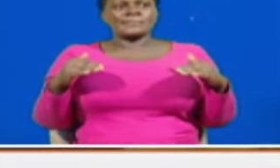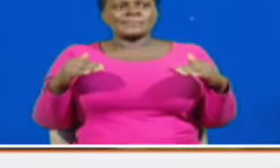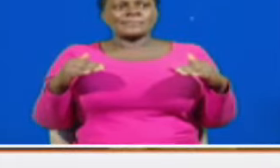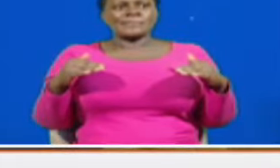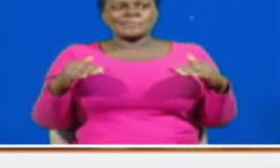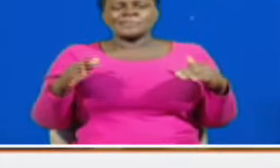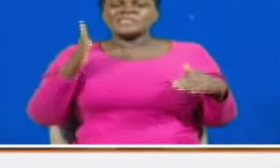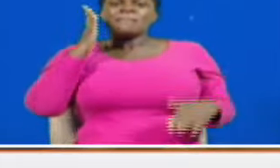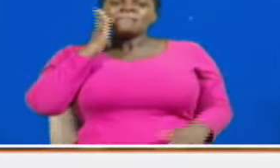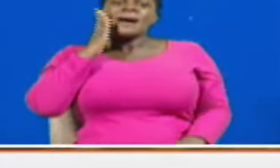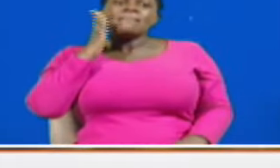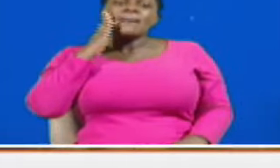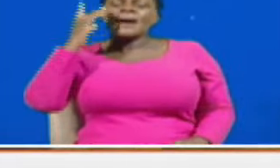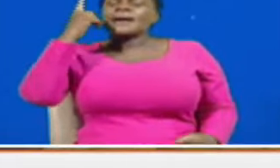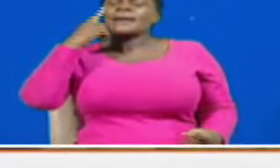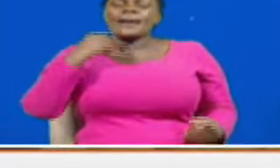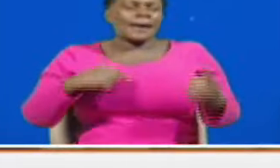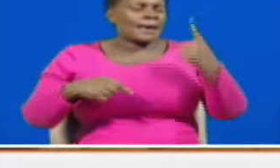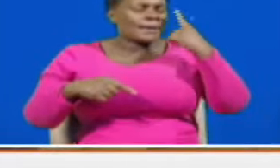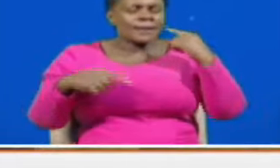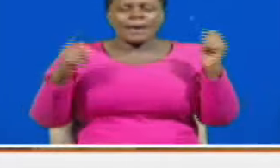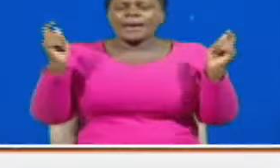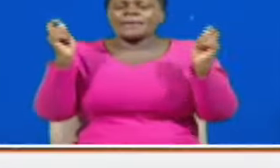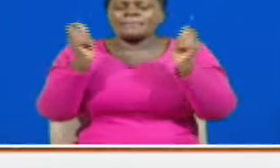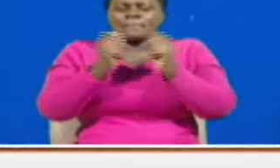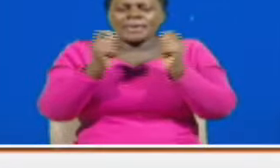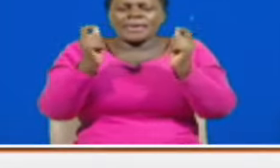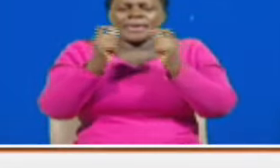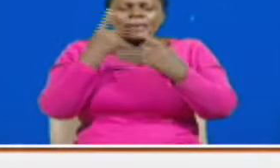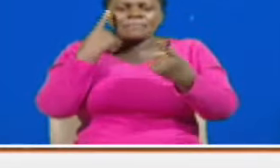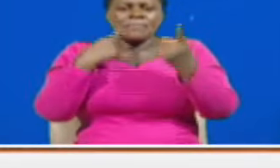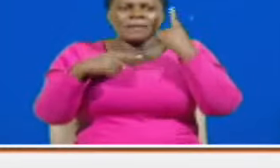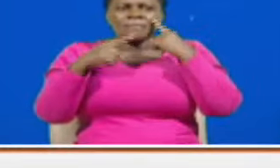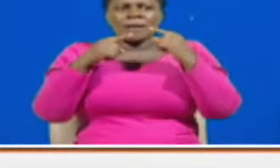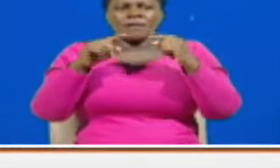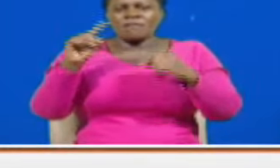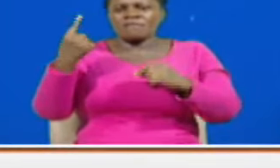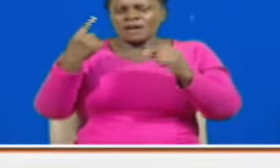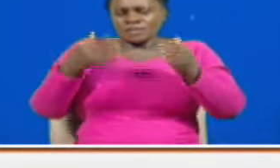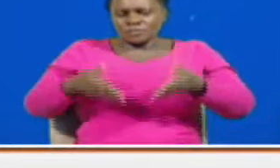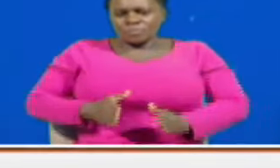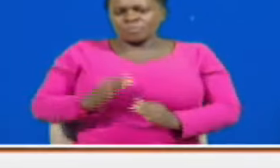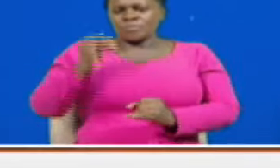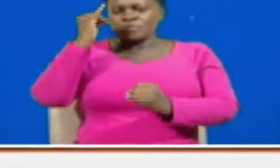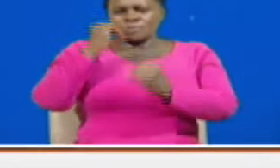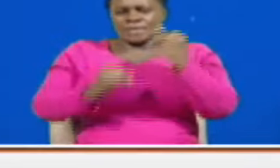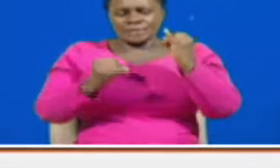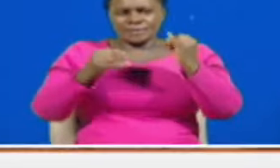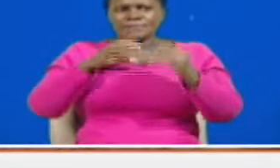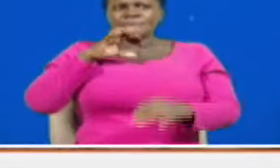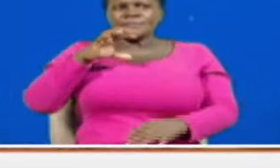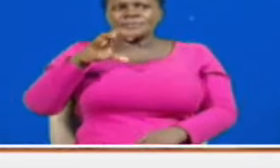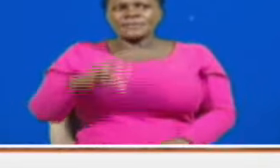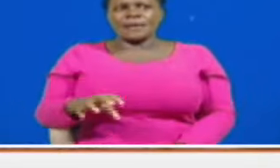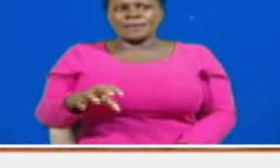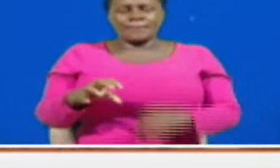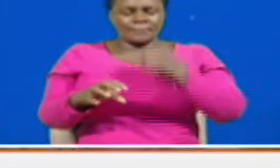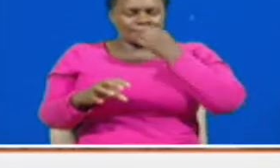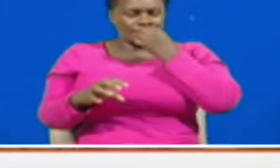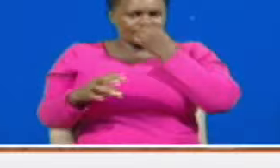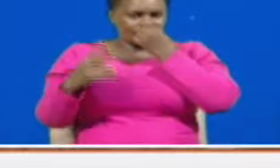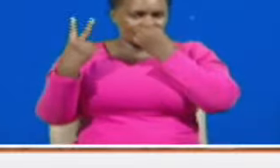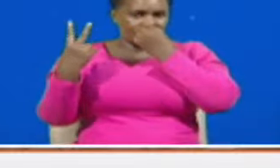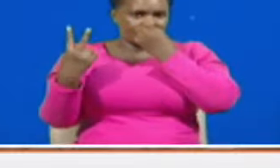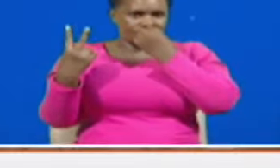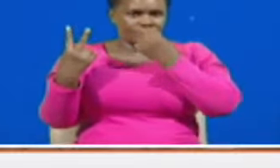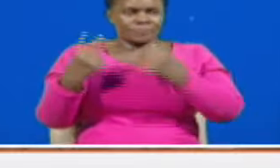A mother's cry in pain. Selina Kemunto mourning the death of her firstborn and lastborn sons, Godfrey Omocha and Joram